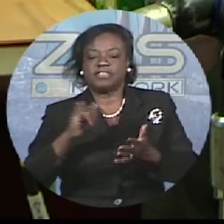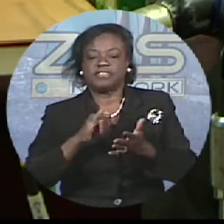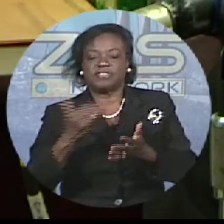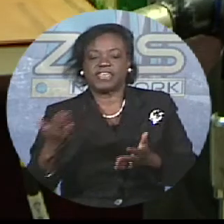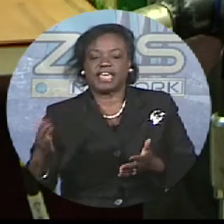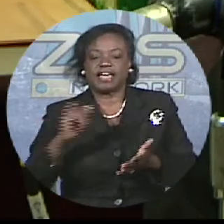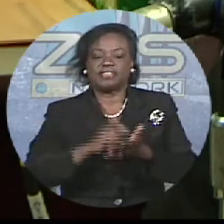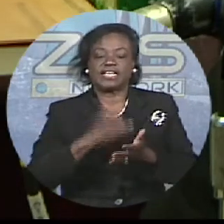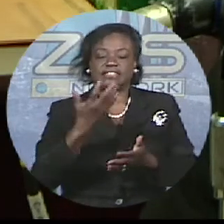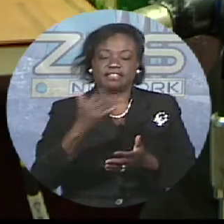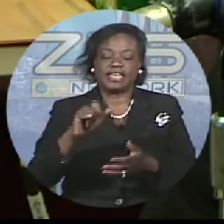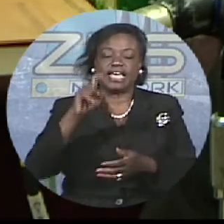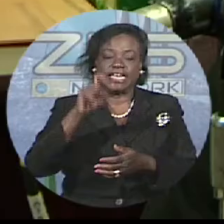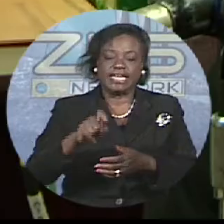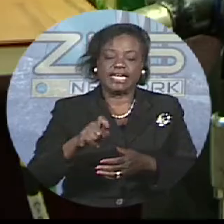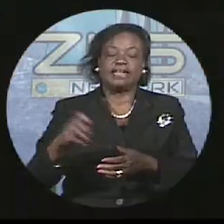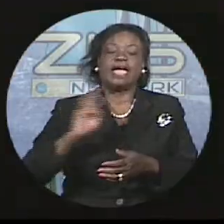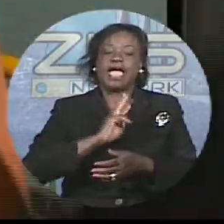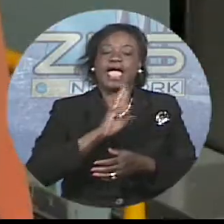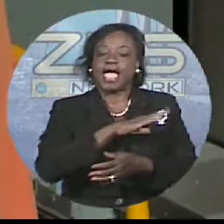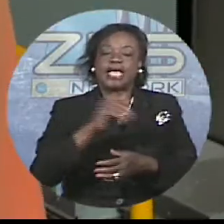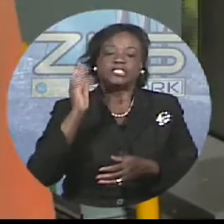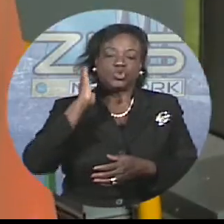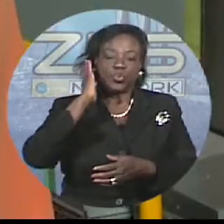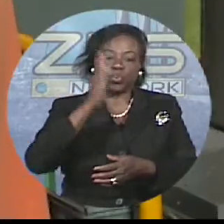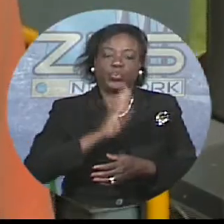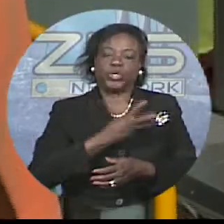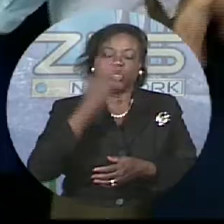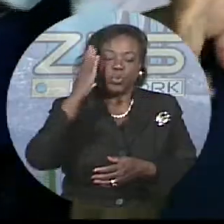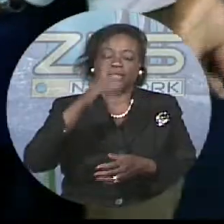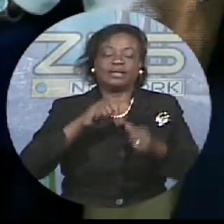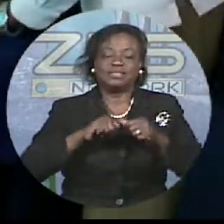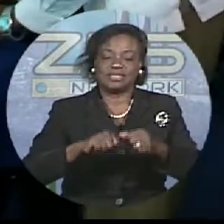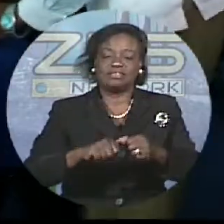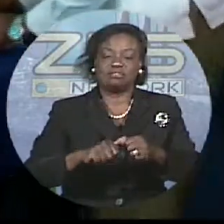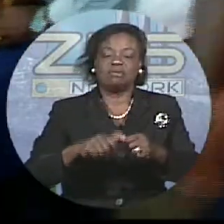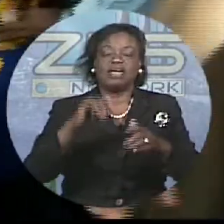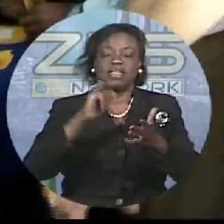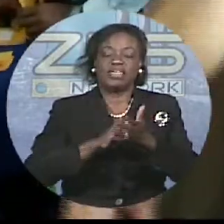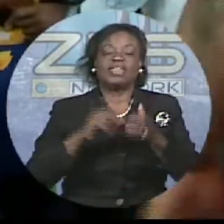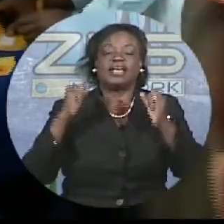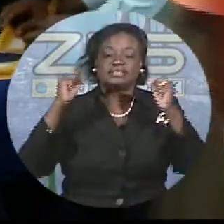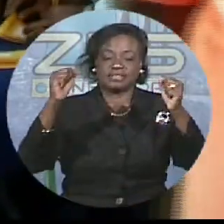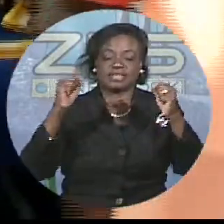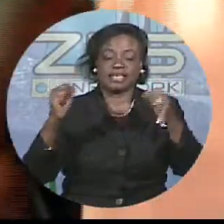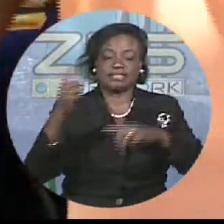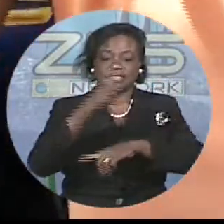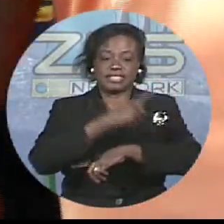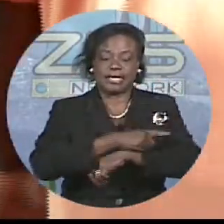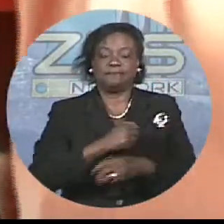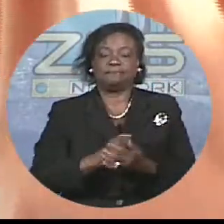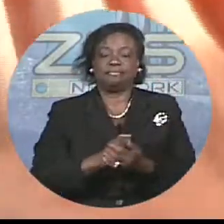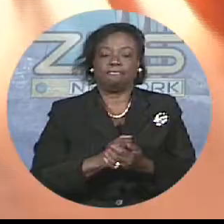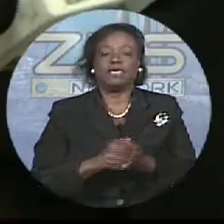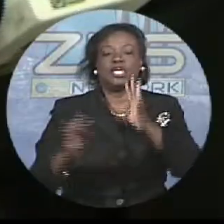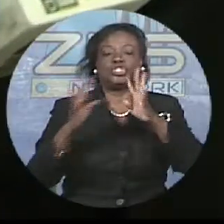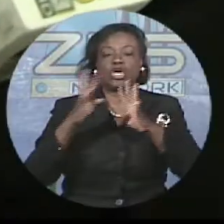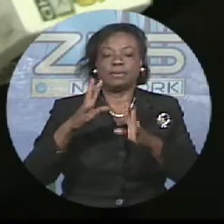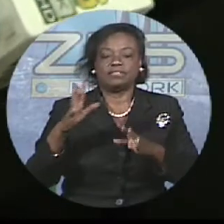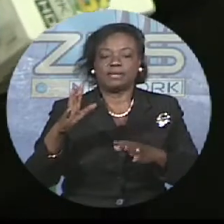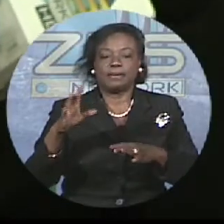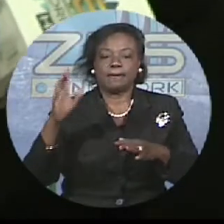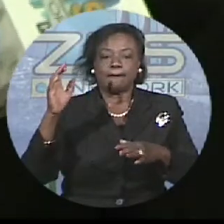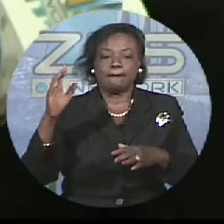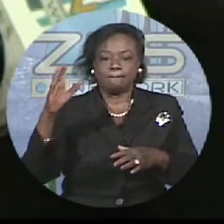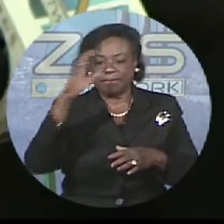we will complete that exercise for New Providence. Now, Aubrey also refuted claims of missing ballots in Grand Bahama. Grand